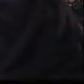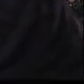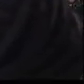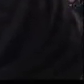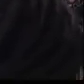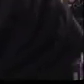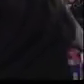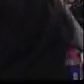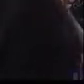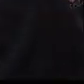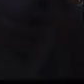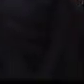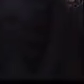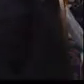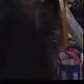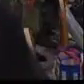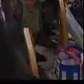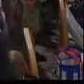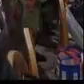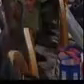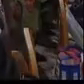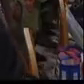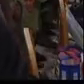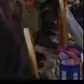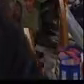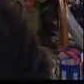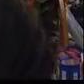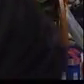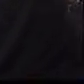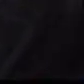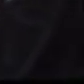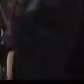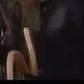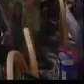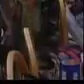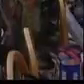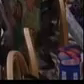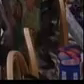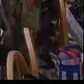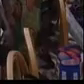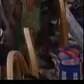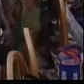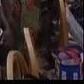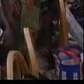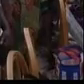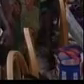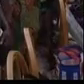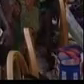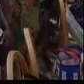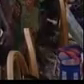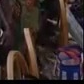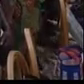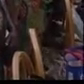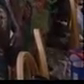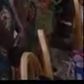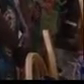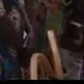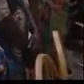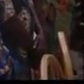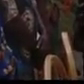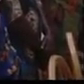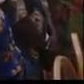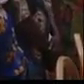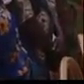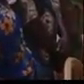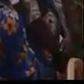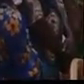from the priesthood. I want you to pray that no pollution will be found in your life, will be found in your home,